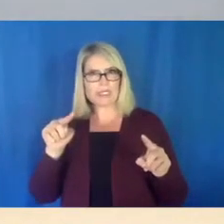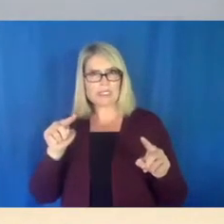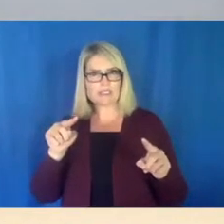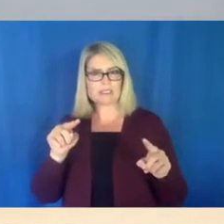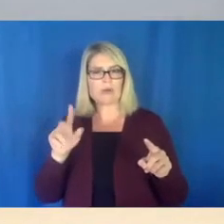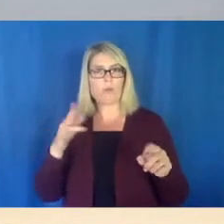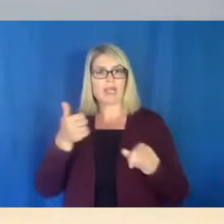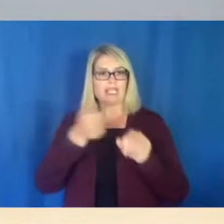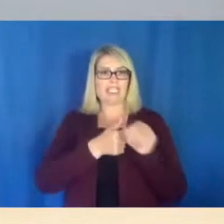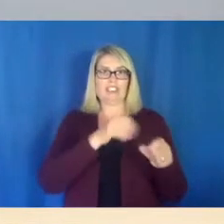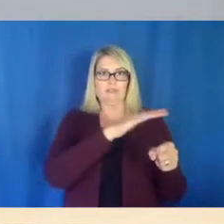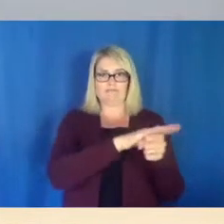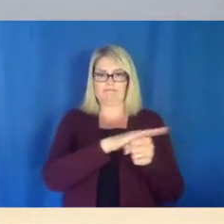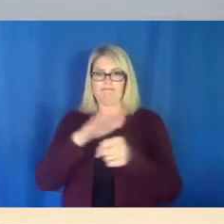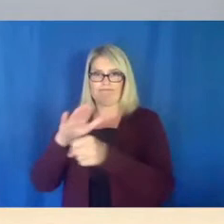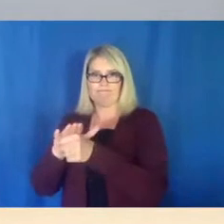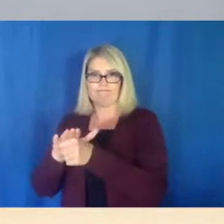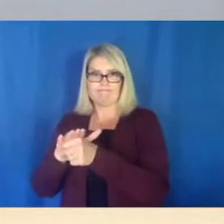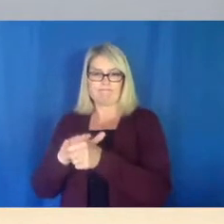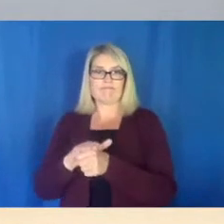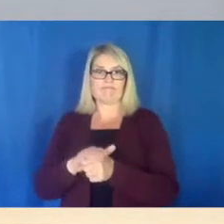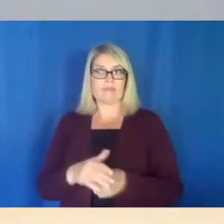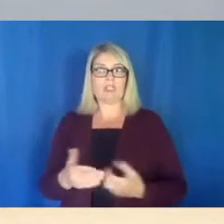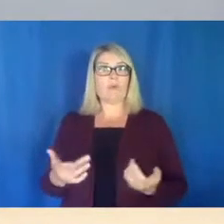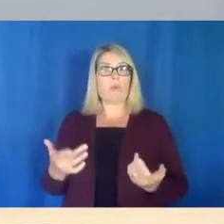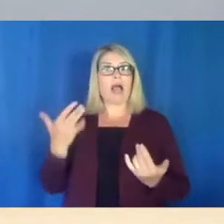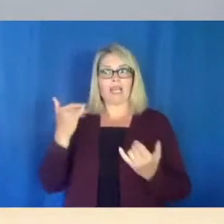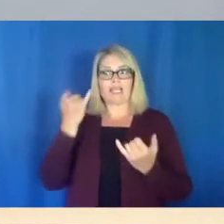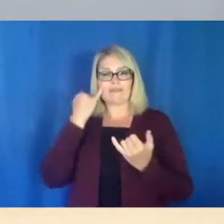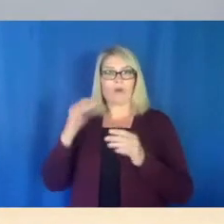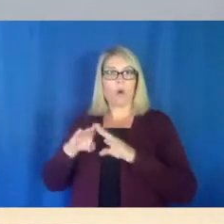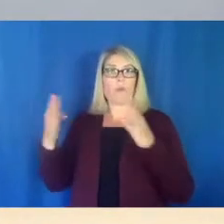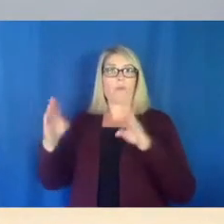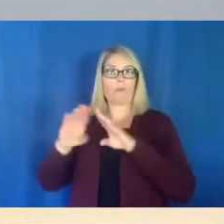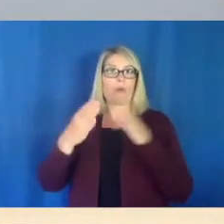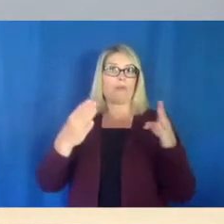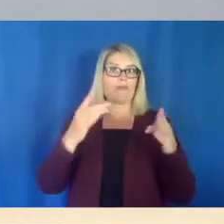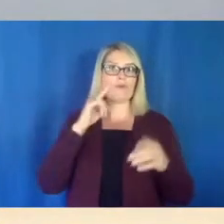jurisdictions could or should assume in reopening to different kinds of travel.